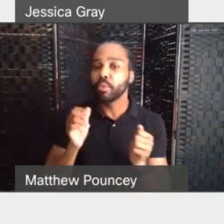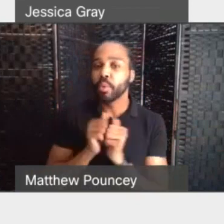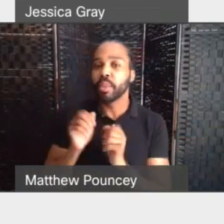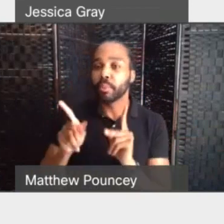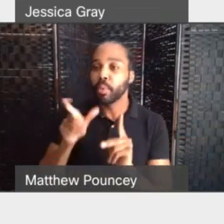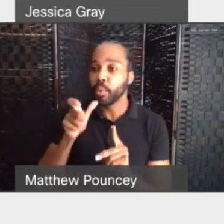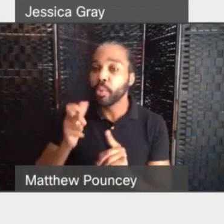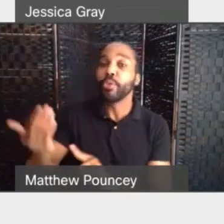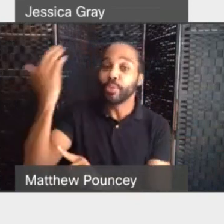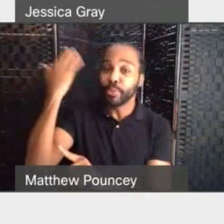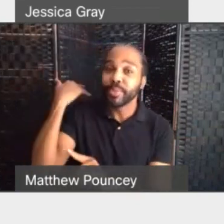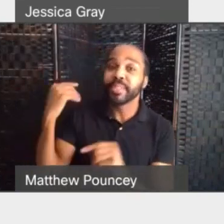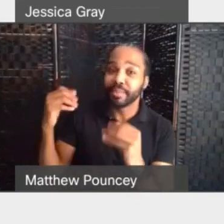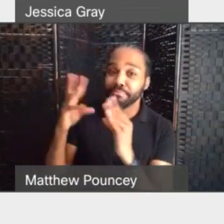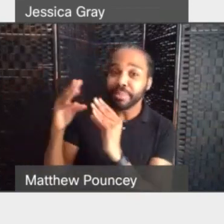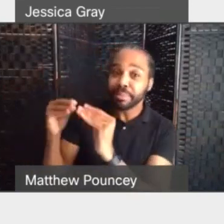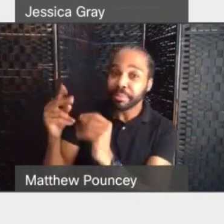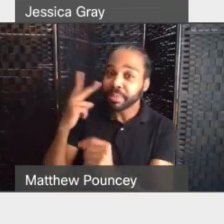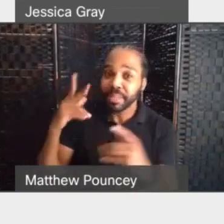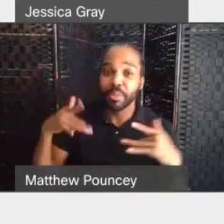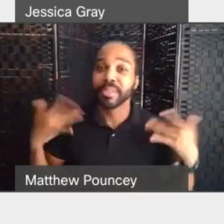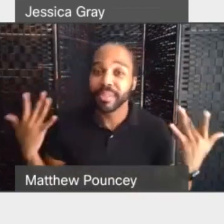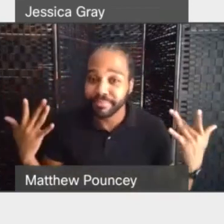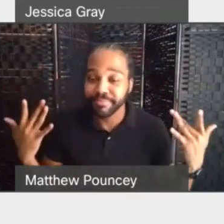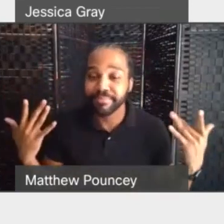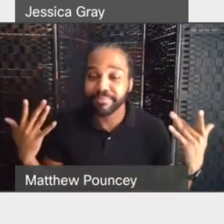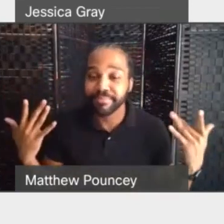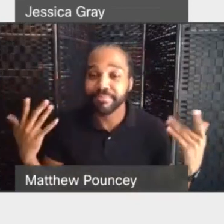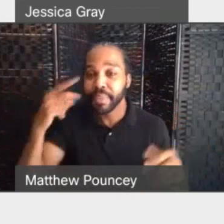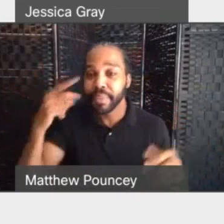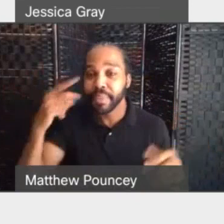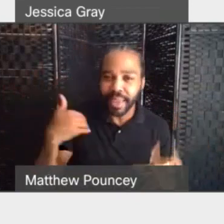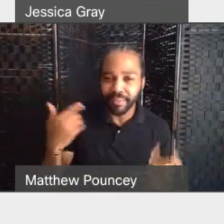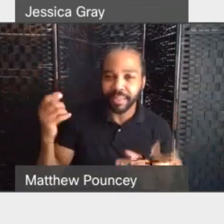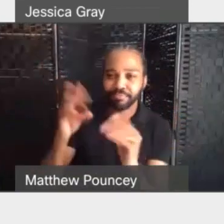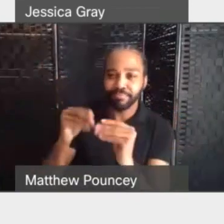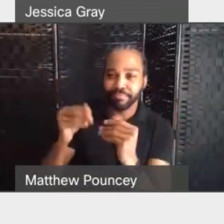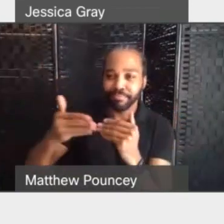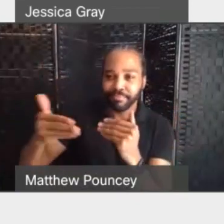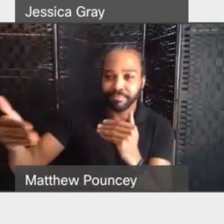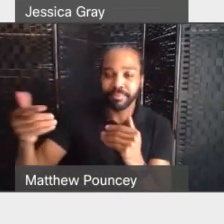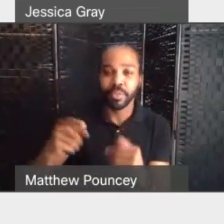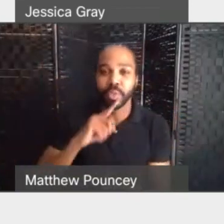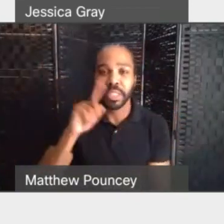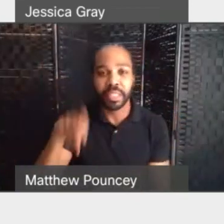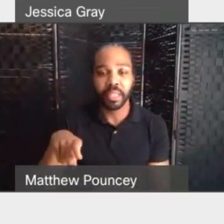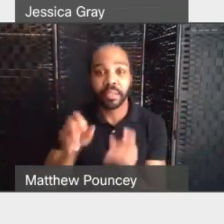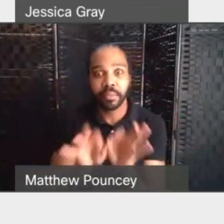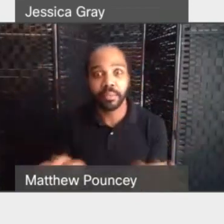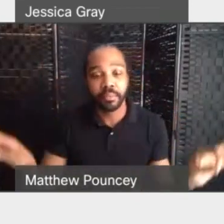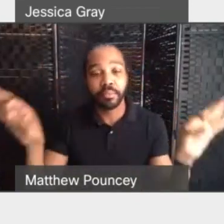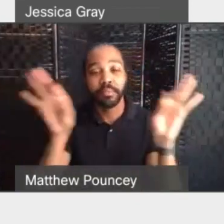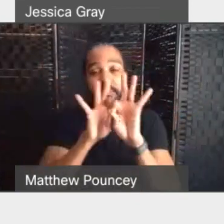to have those and find out what's up with those, because we should be having those. We really need, it is essential to